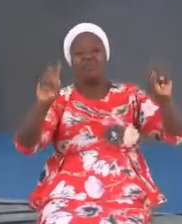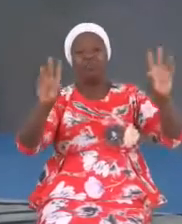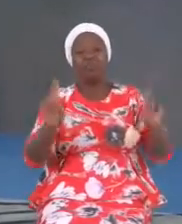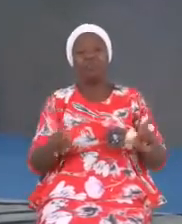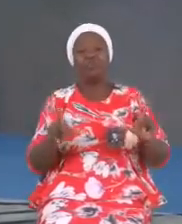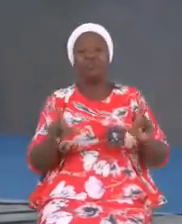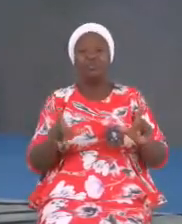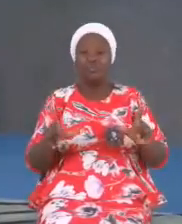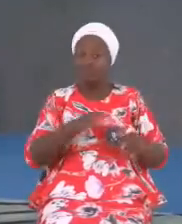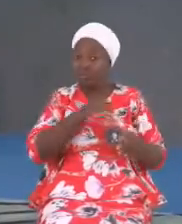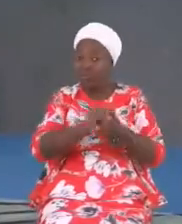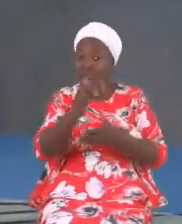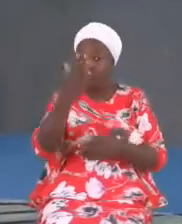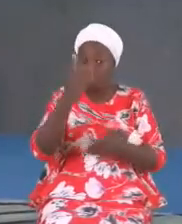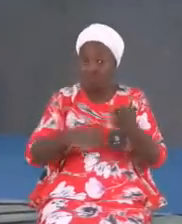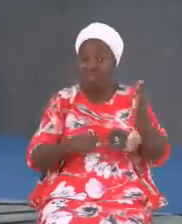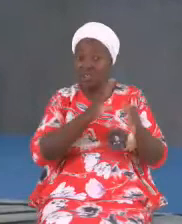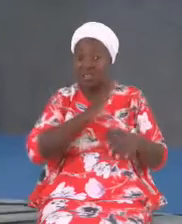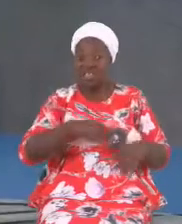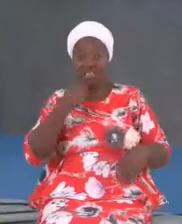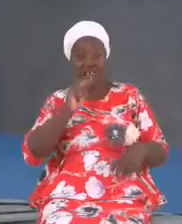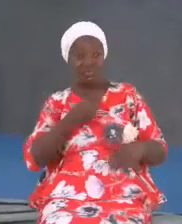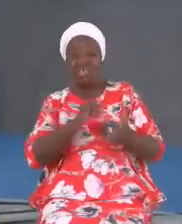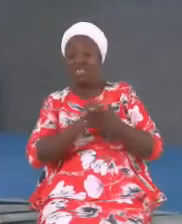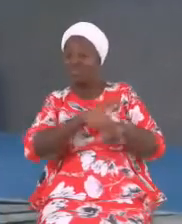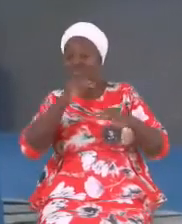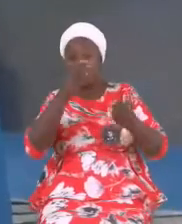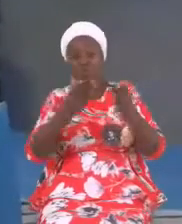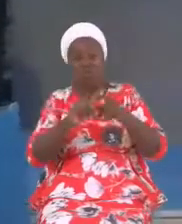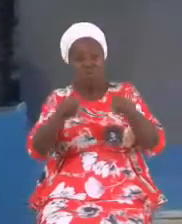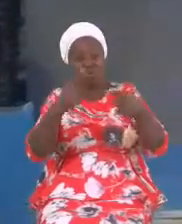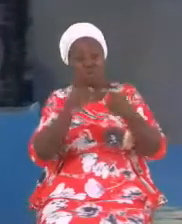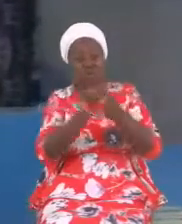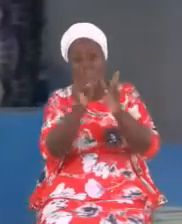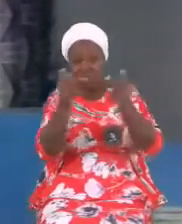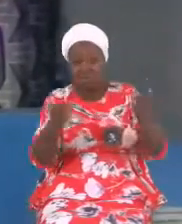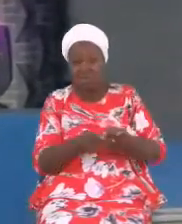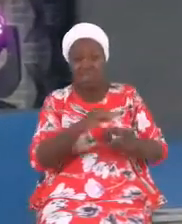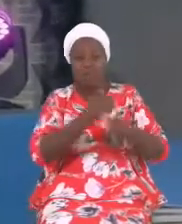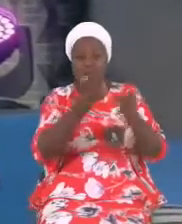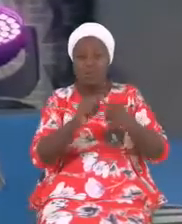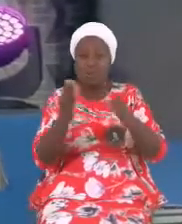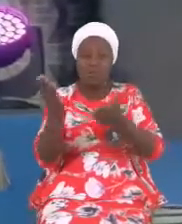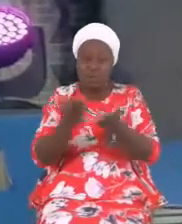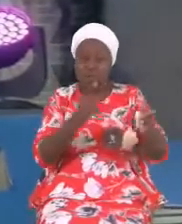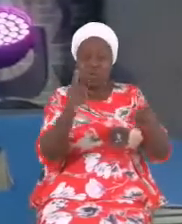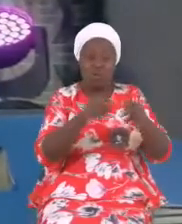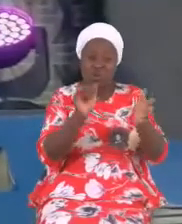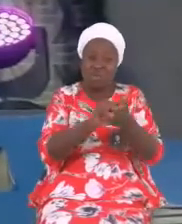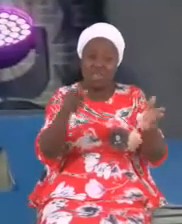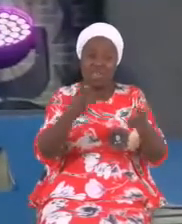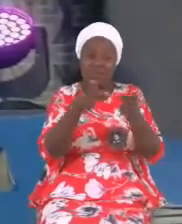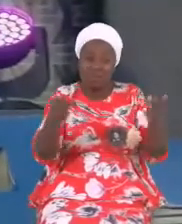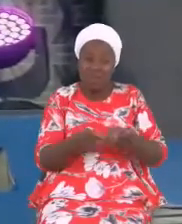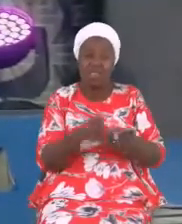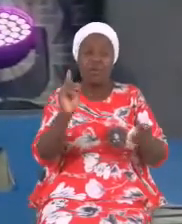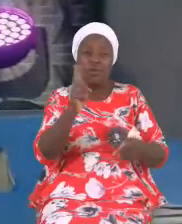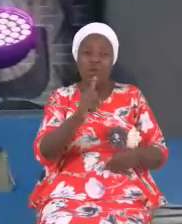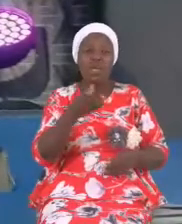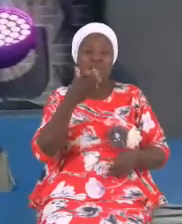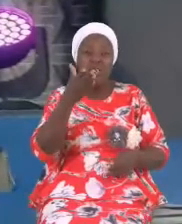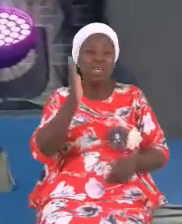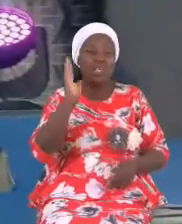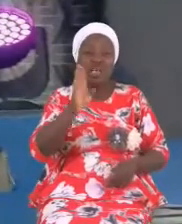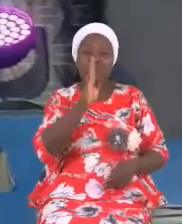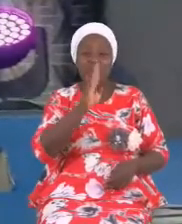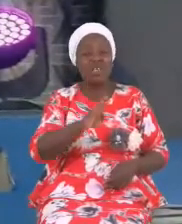he doesn't want you to go through that. He wants to bring you to this place where there'll never be any sorrow. Again,